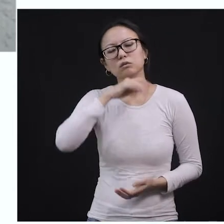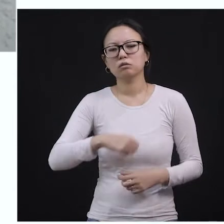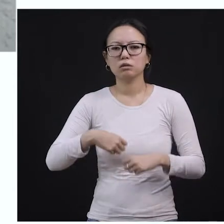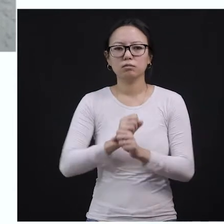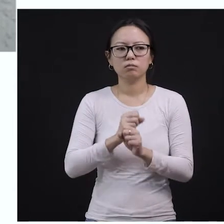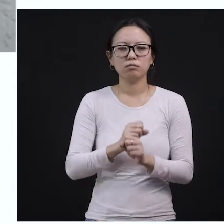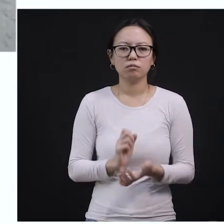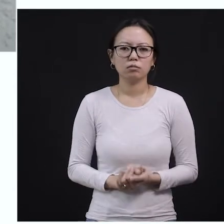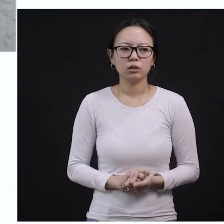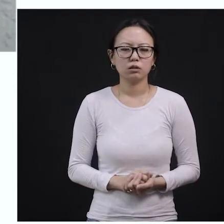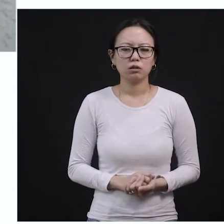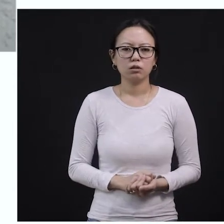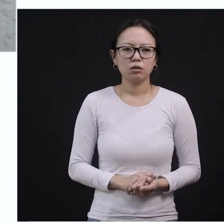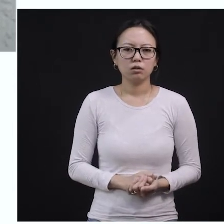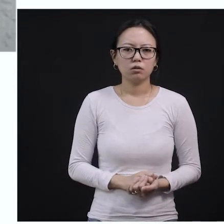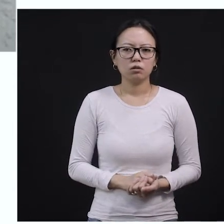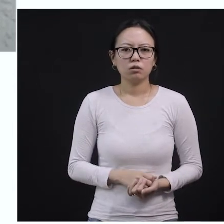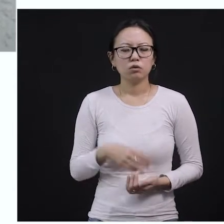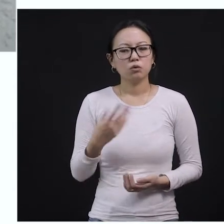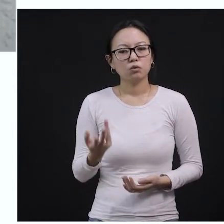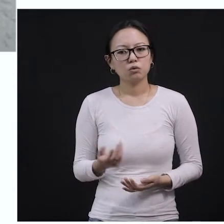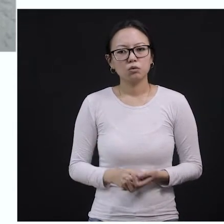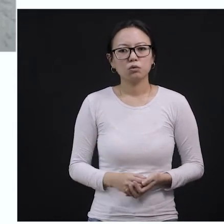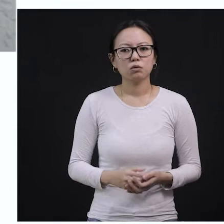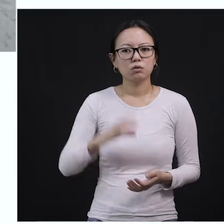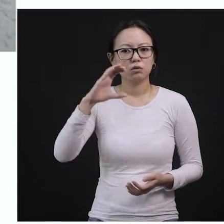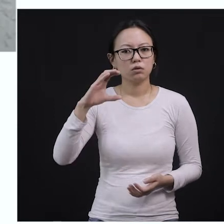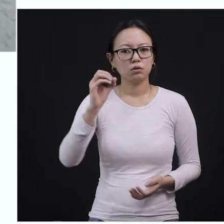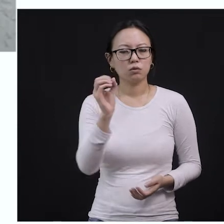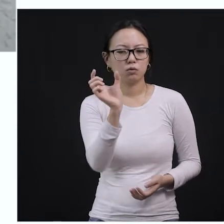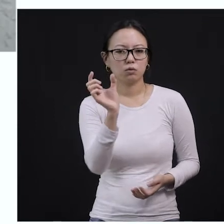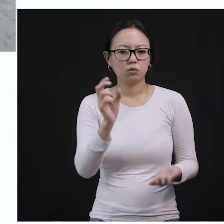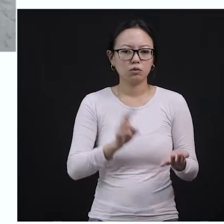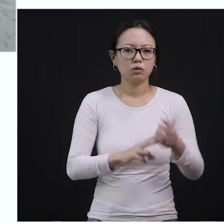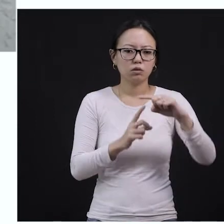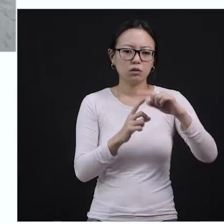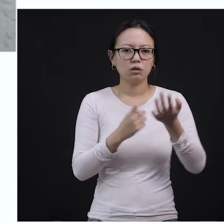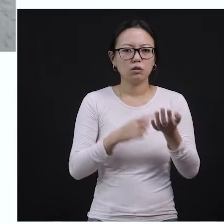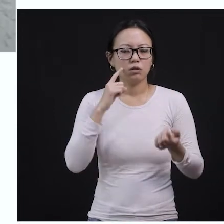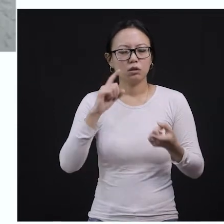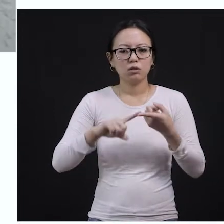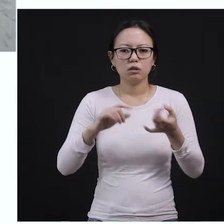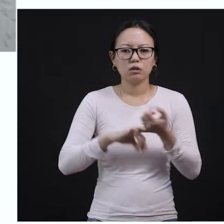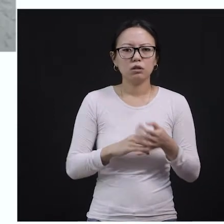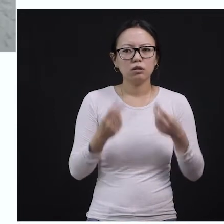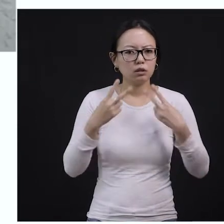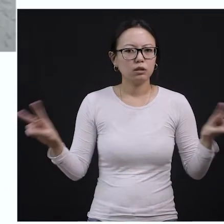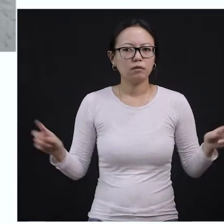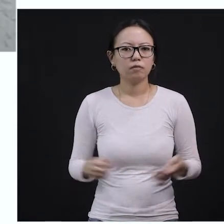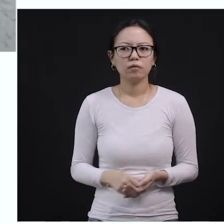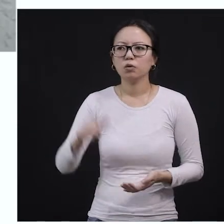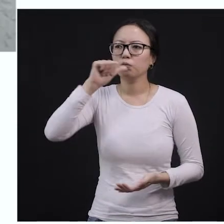times, until and unless the other countries provide some clean drinking water to these areas, it becomes very difficult for